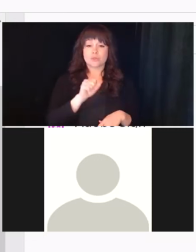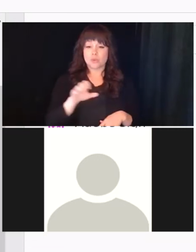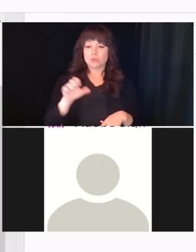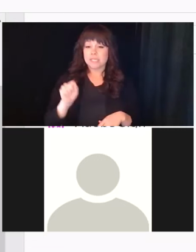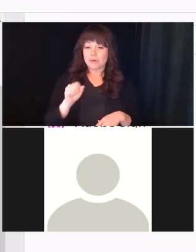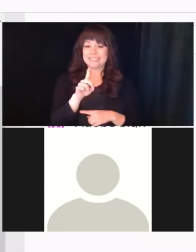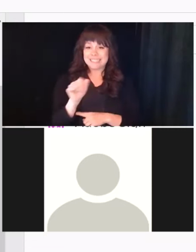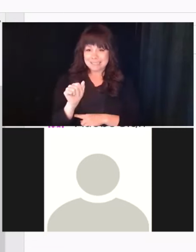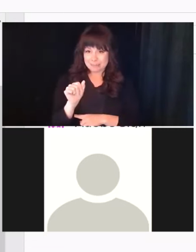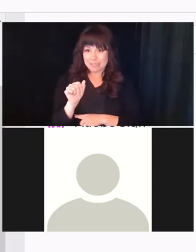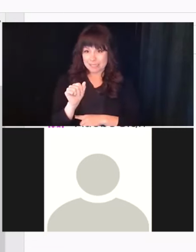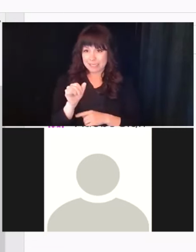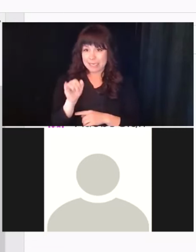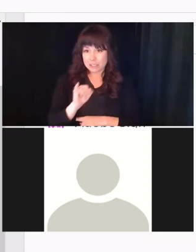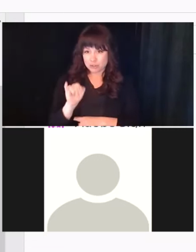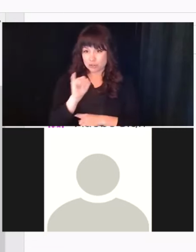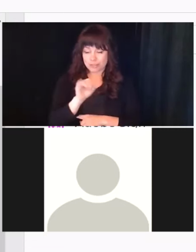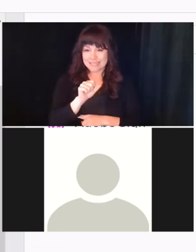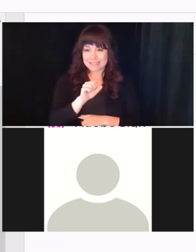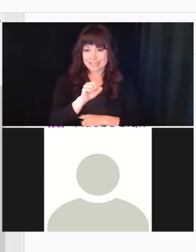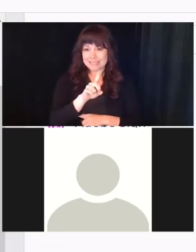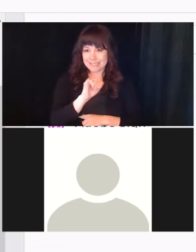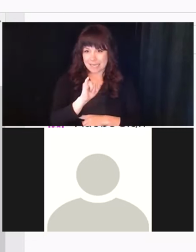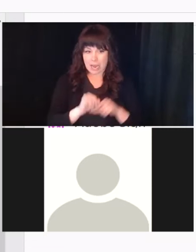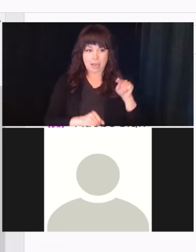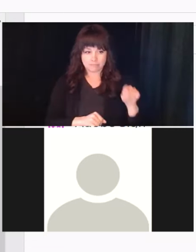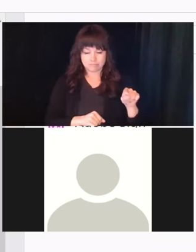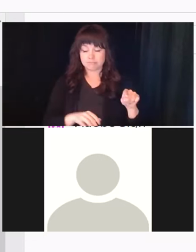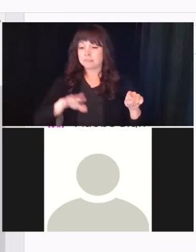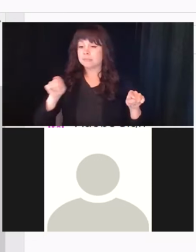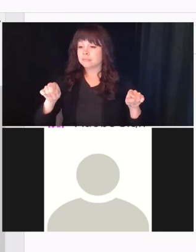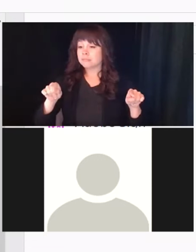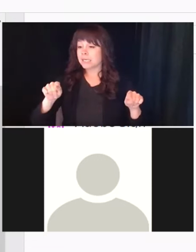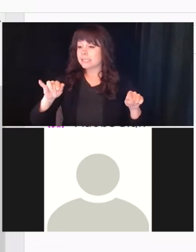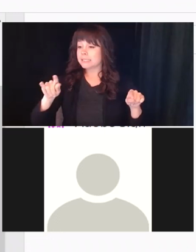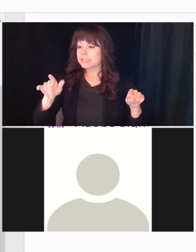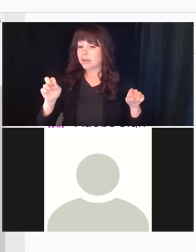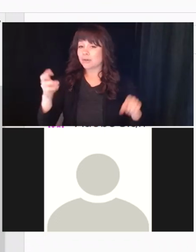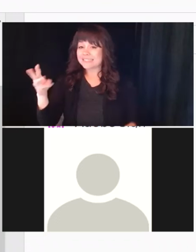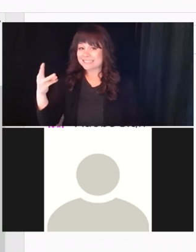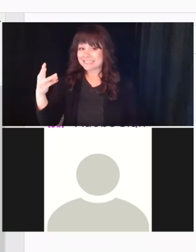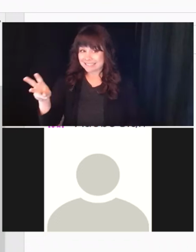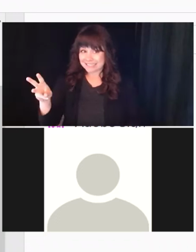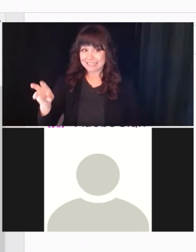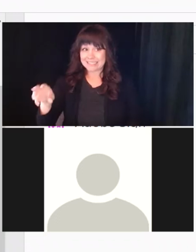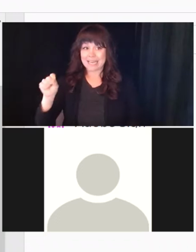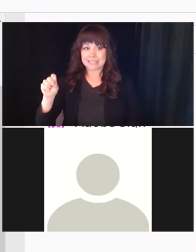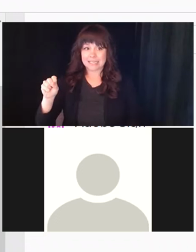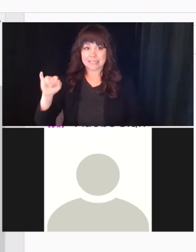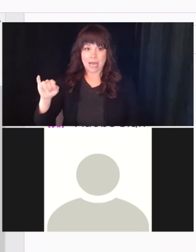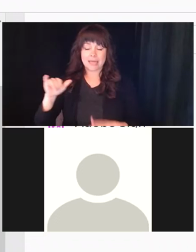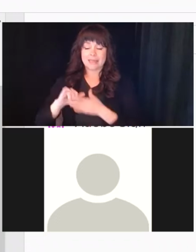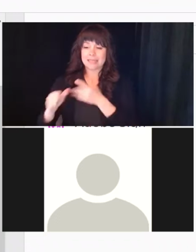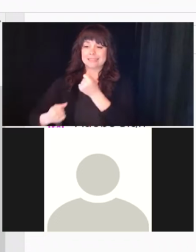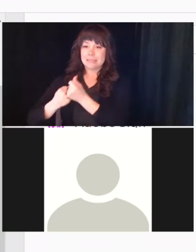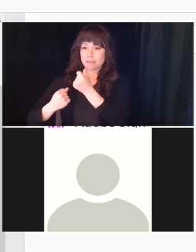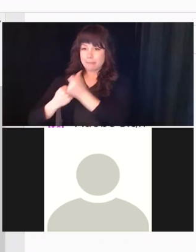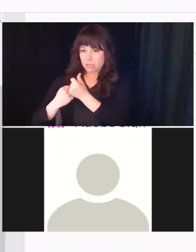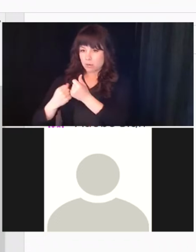or SSDI, and Title 16 of the Social Security Act, which is Supplemental Security Income, or